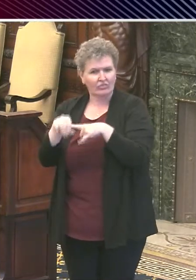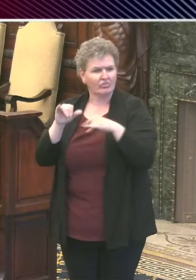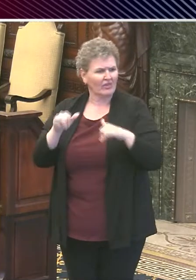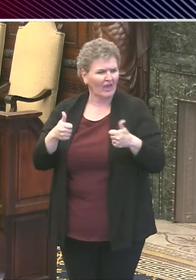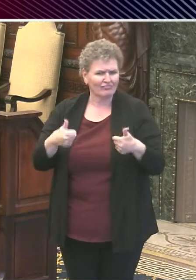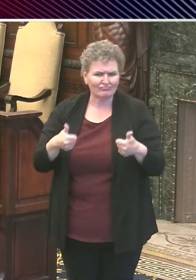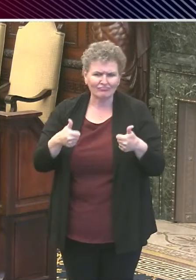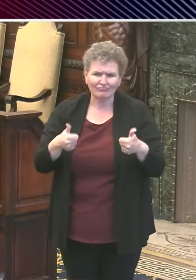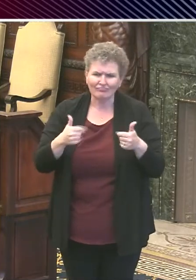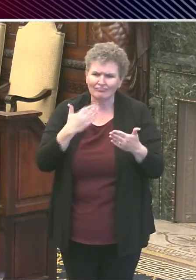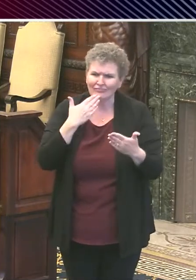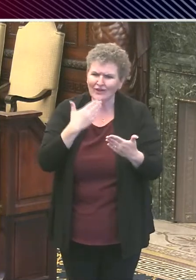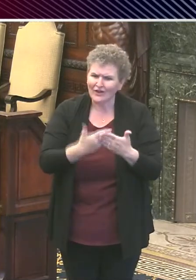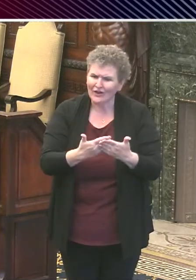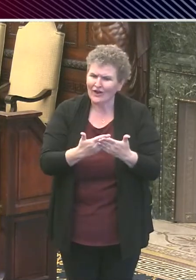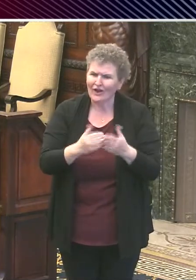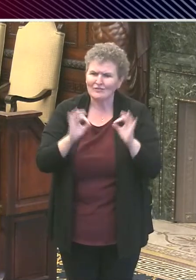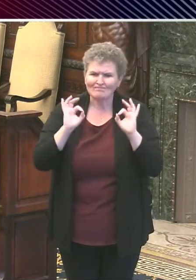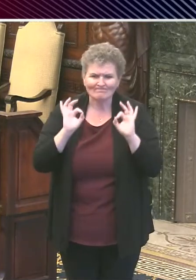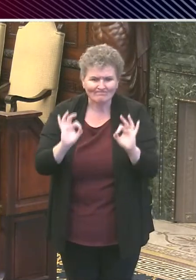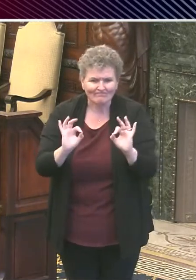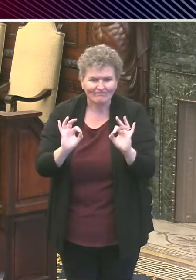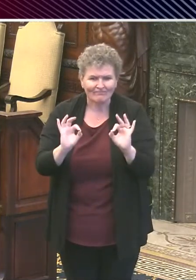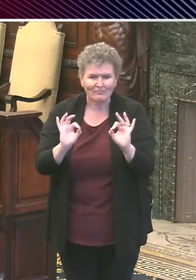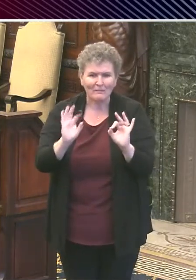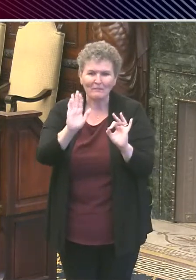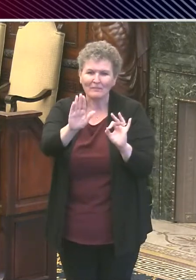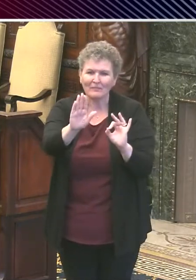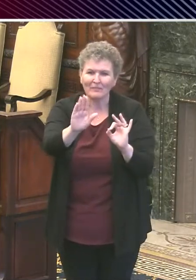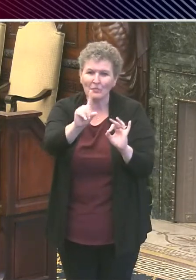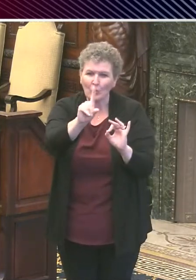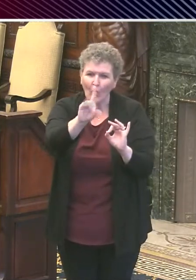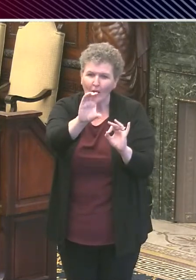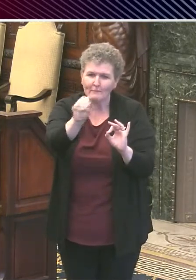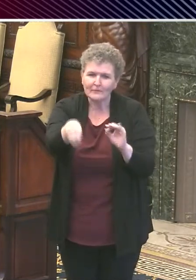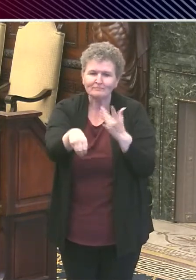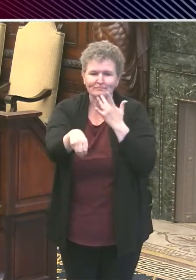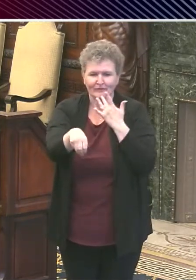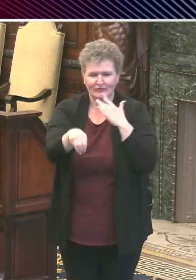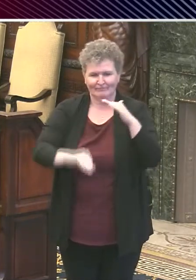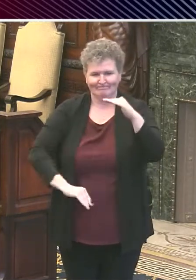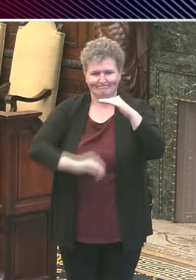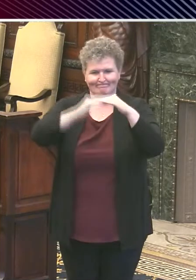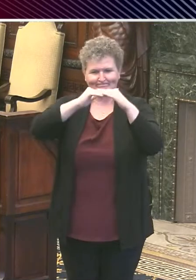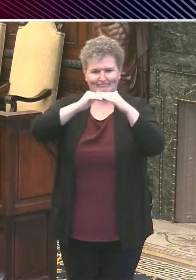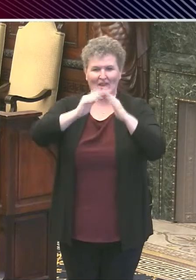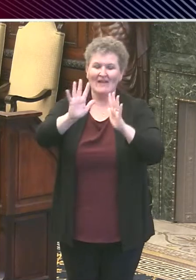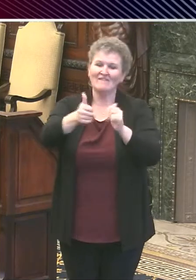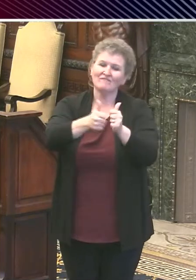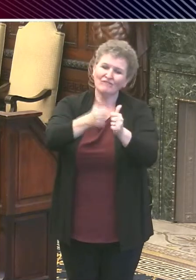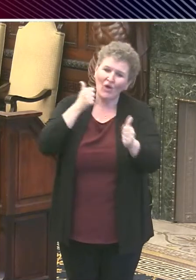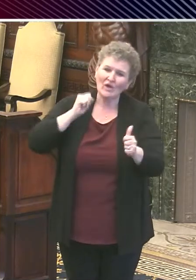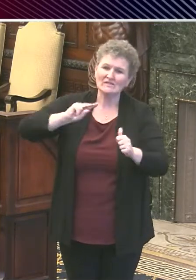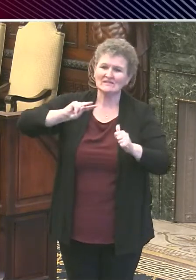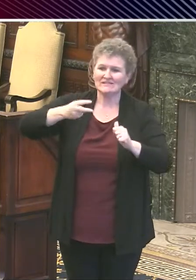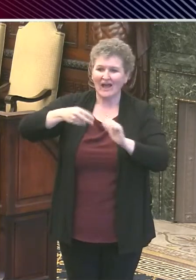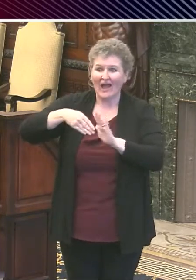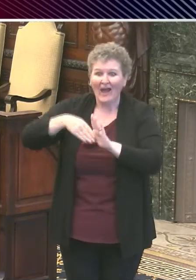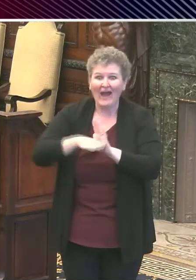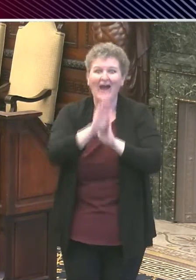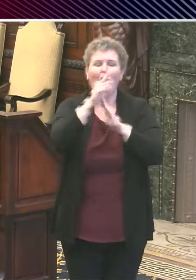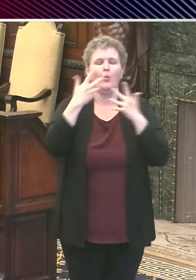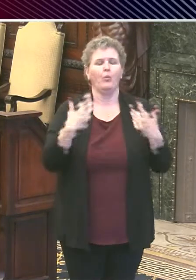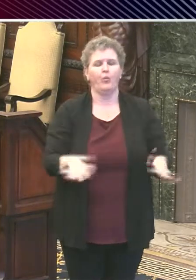residents following our recommendations. But it's not 100%. And to avoid a second wave, we need to do better than that. So we need to